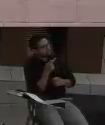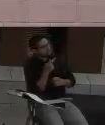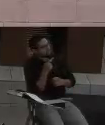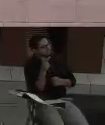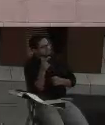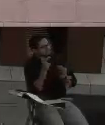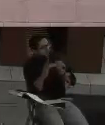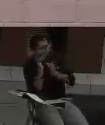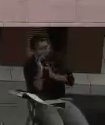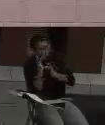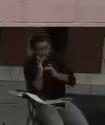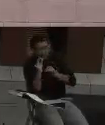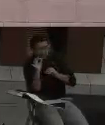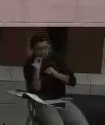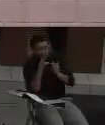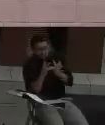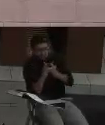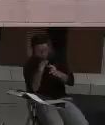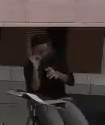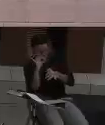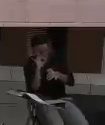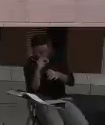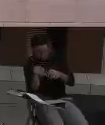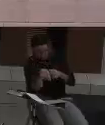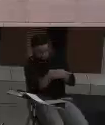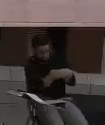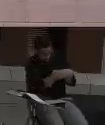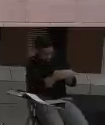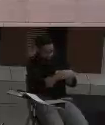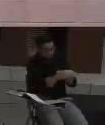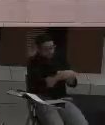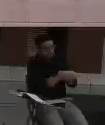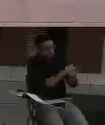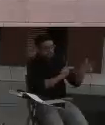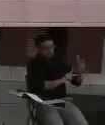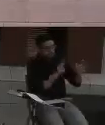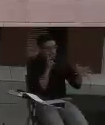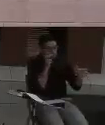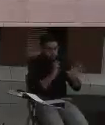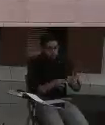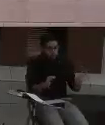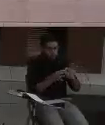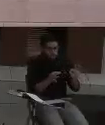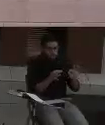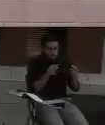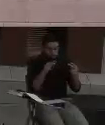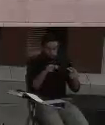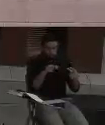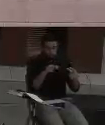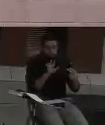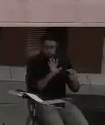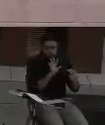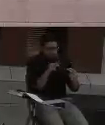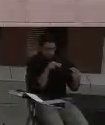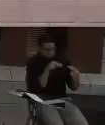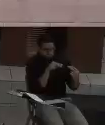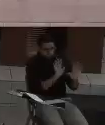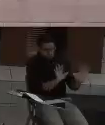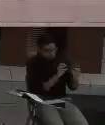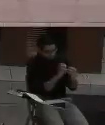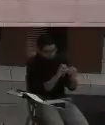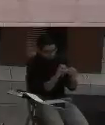anyone strikes you on the cheek, turn the other also. If anyone wants to sue you and take your coat,